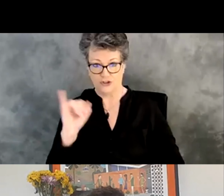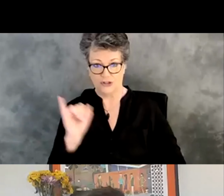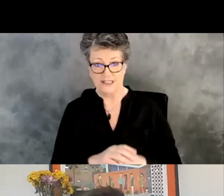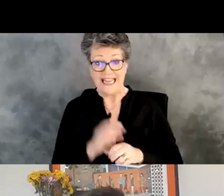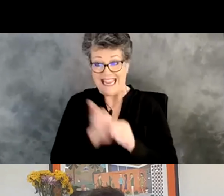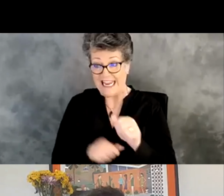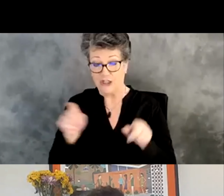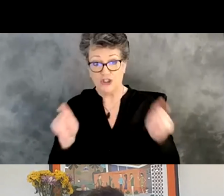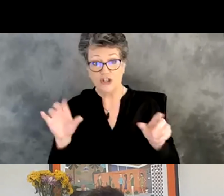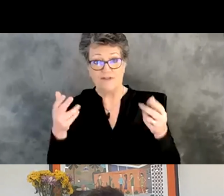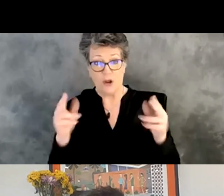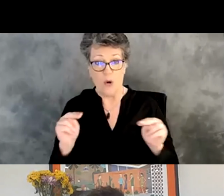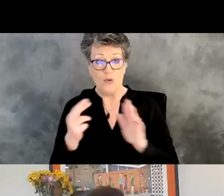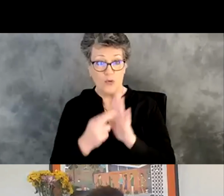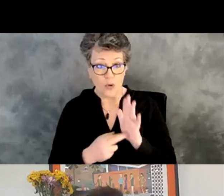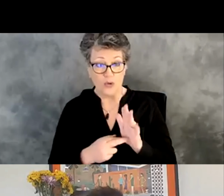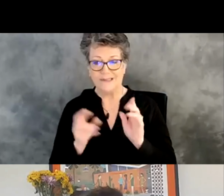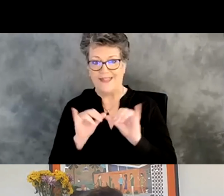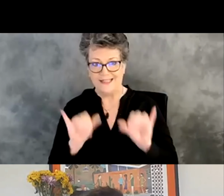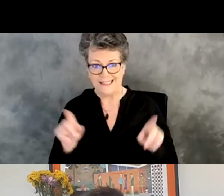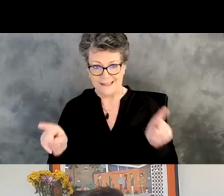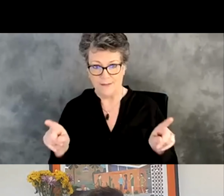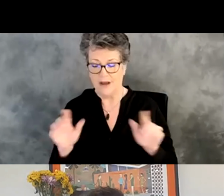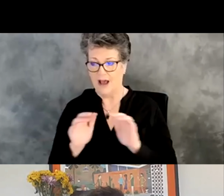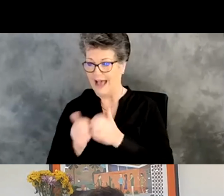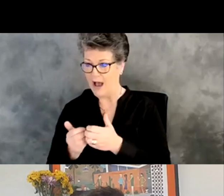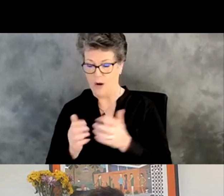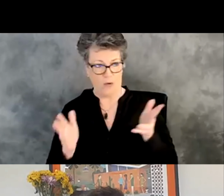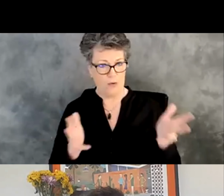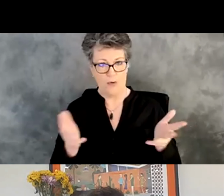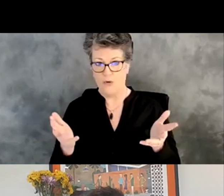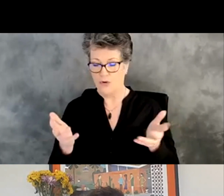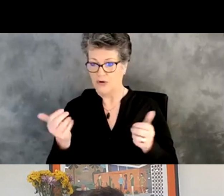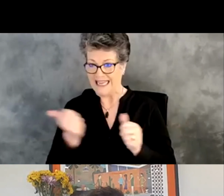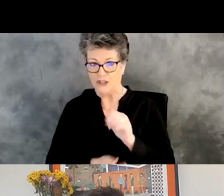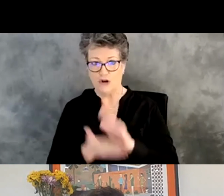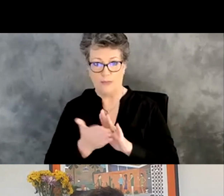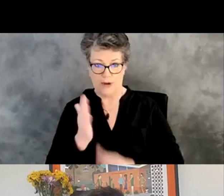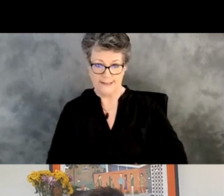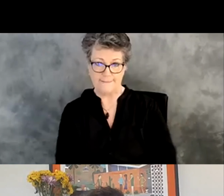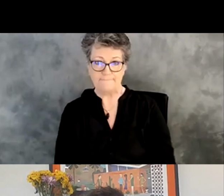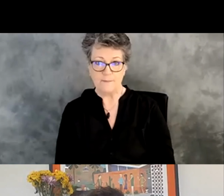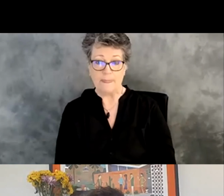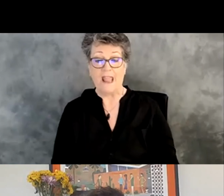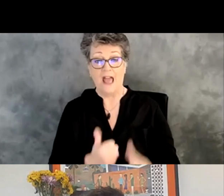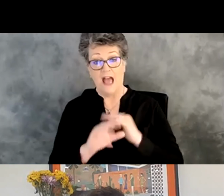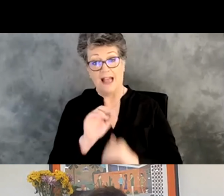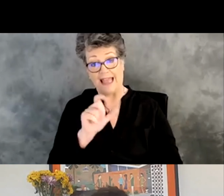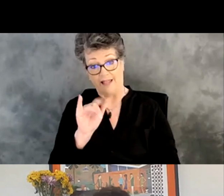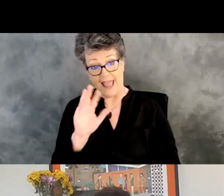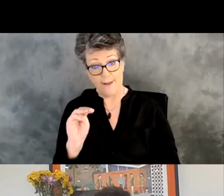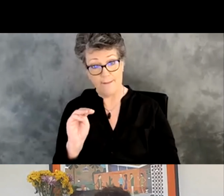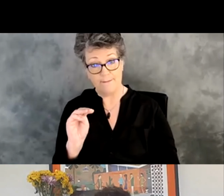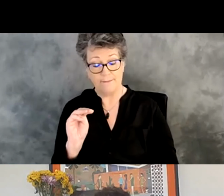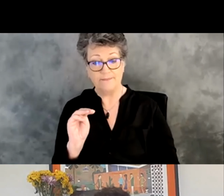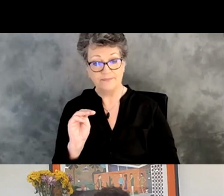of which have their own rules and systems for how each insurance operates. So under CalAIM, this